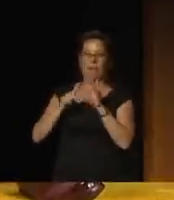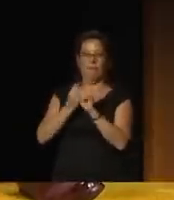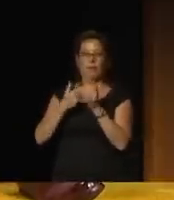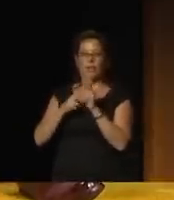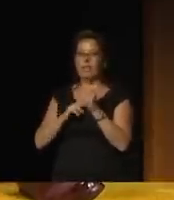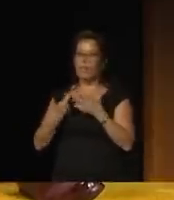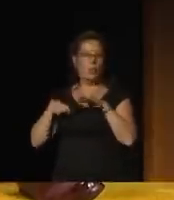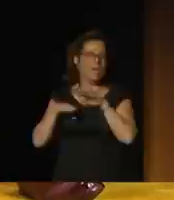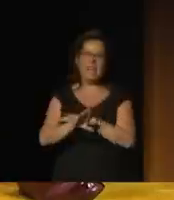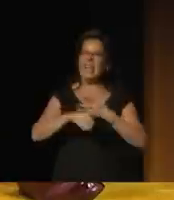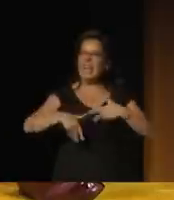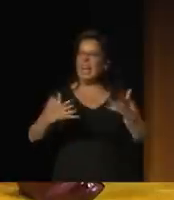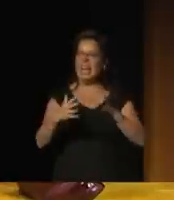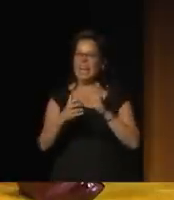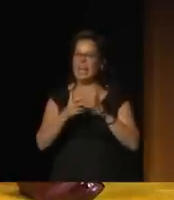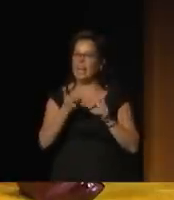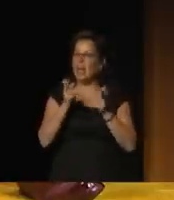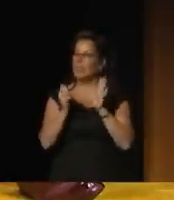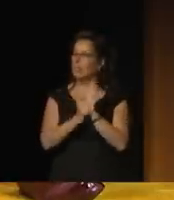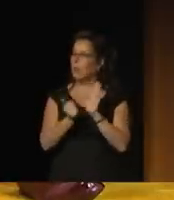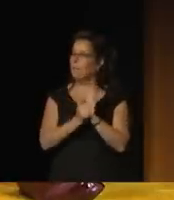can walk in any store, any gun shop,